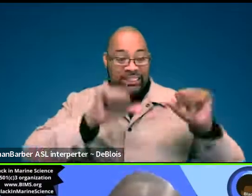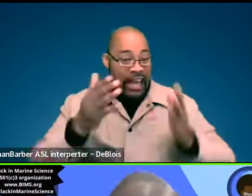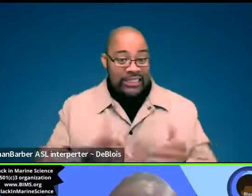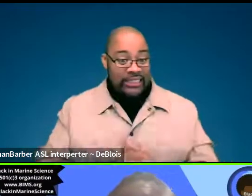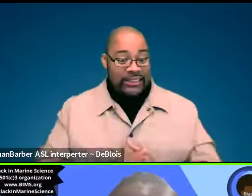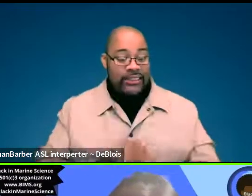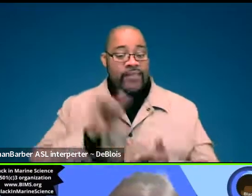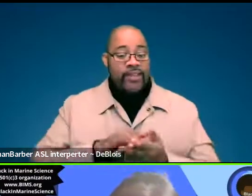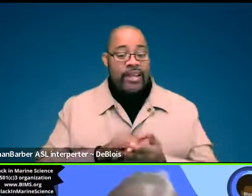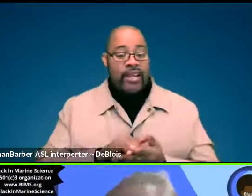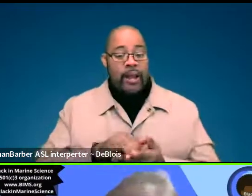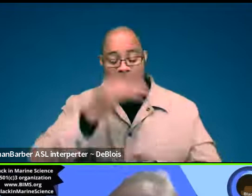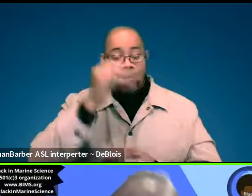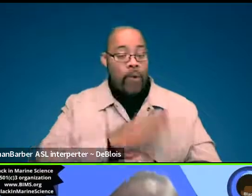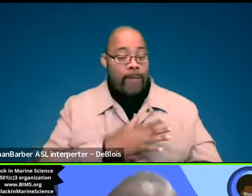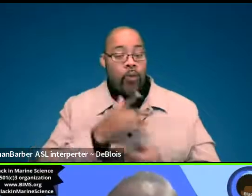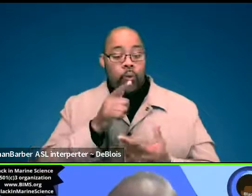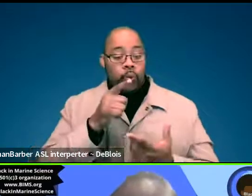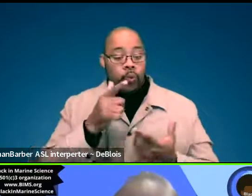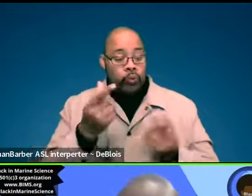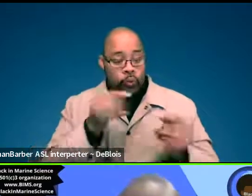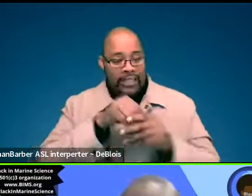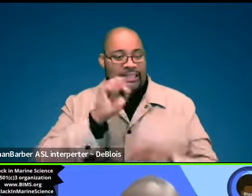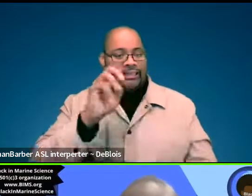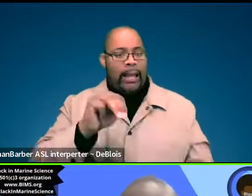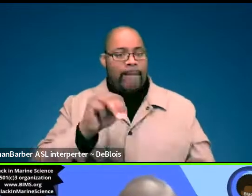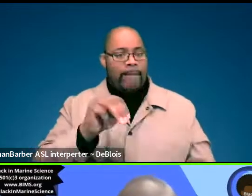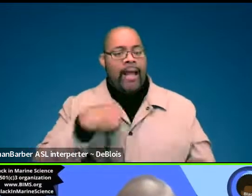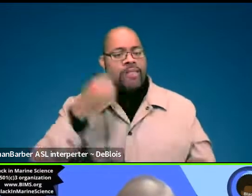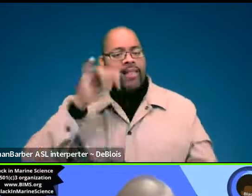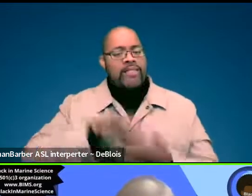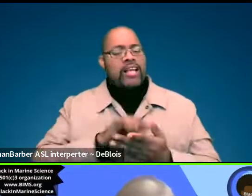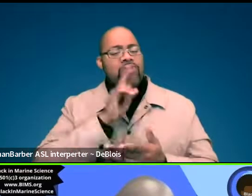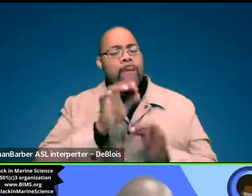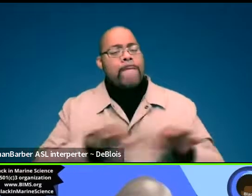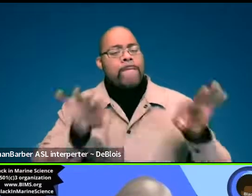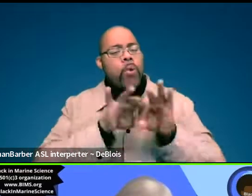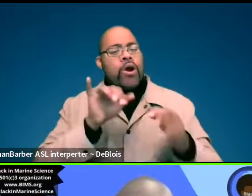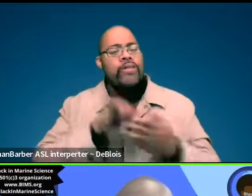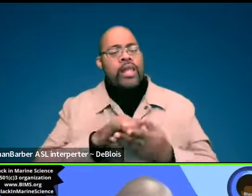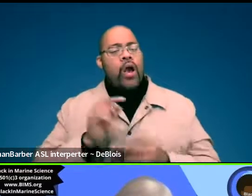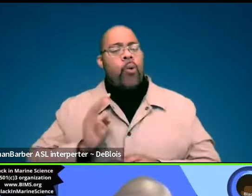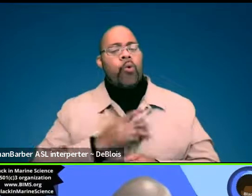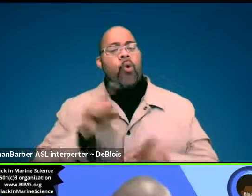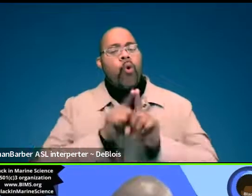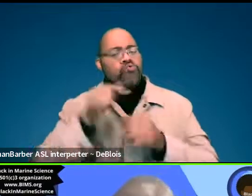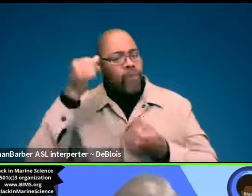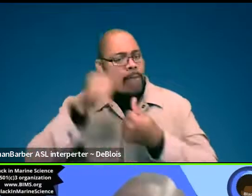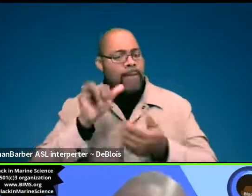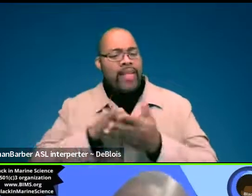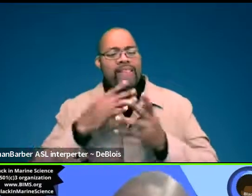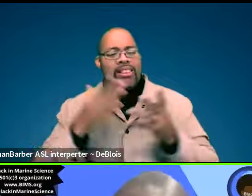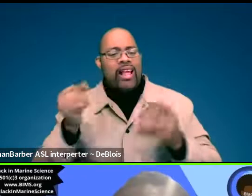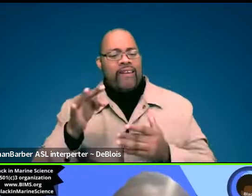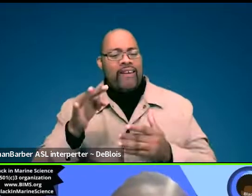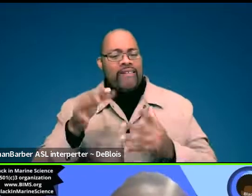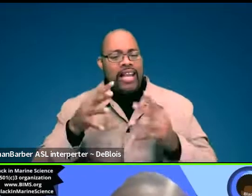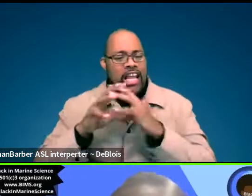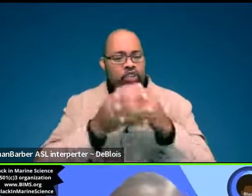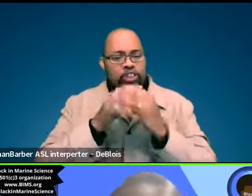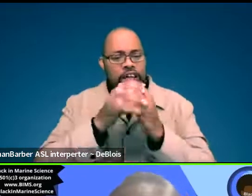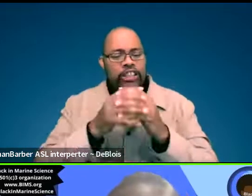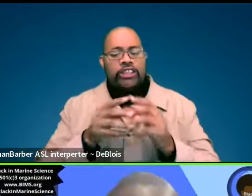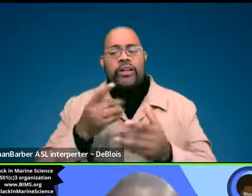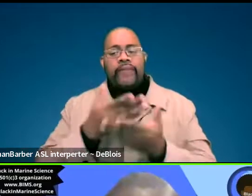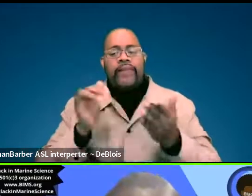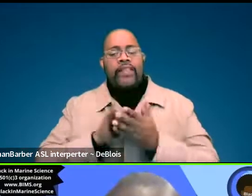right? These are Black women who are in STEM. And I think it's important that we also remember that there's a lot of intersection, right, in the